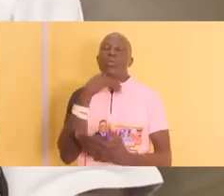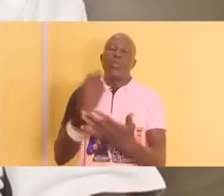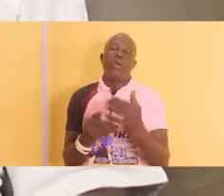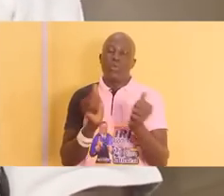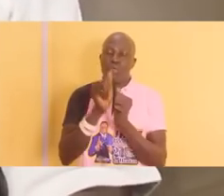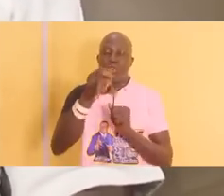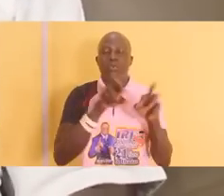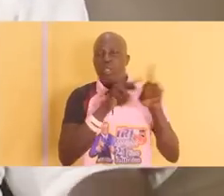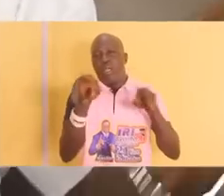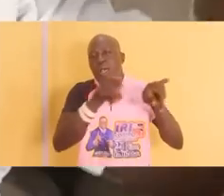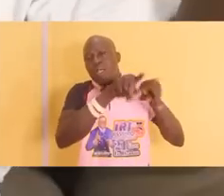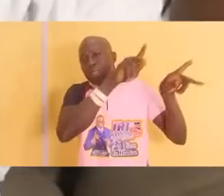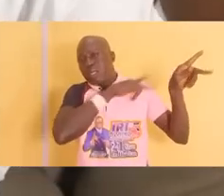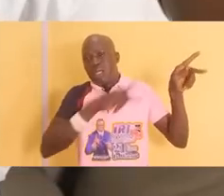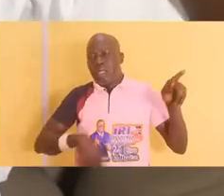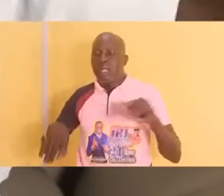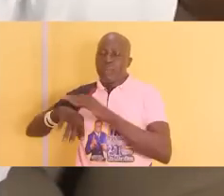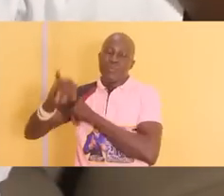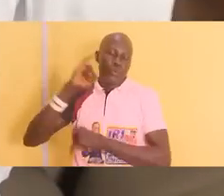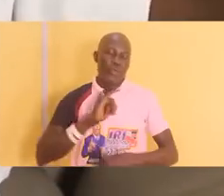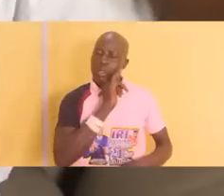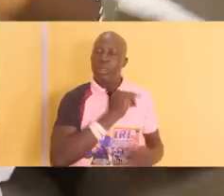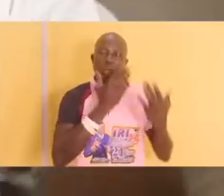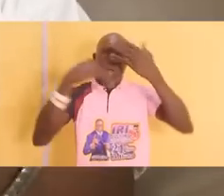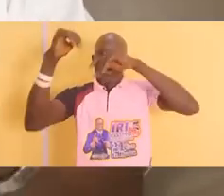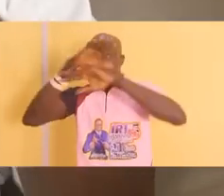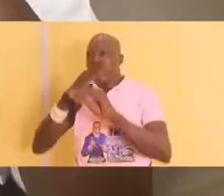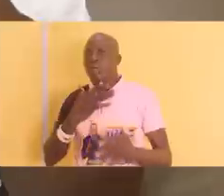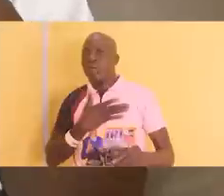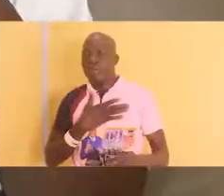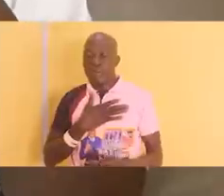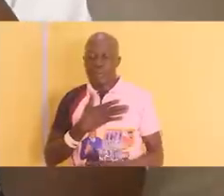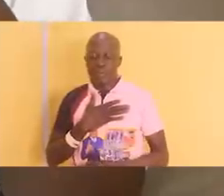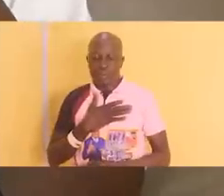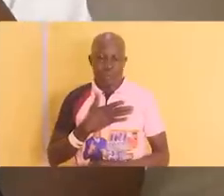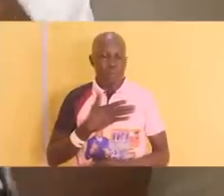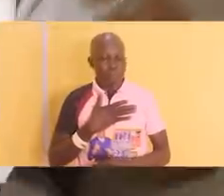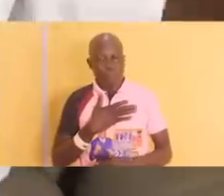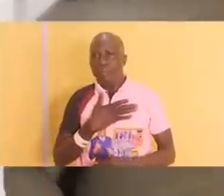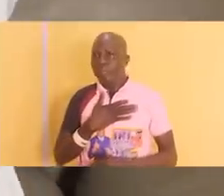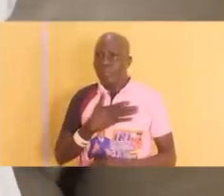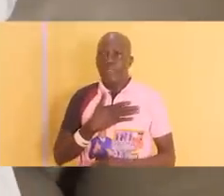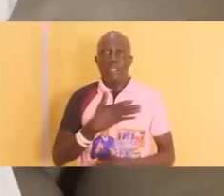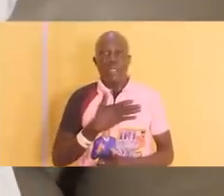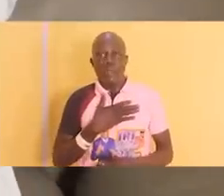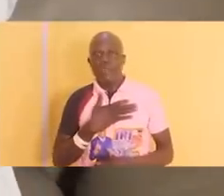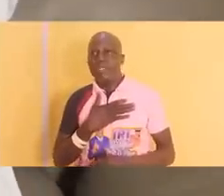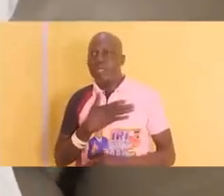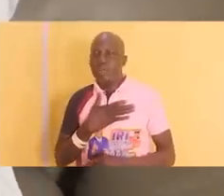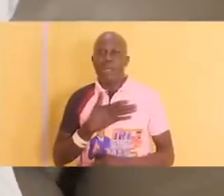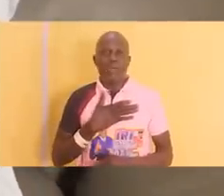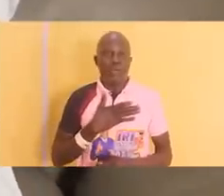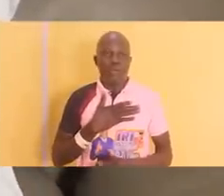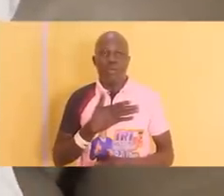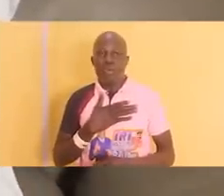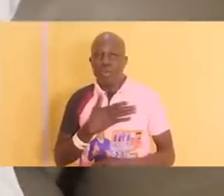ṣùgbọ́n ẹ̀wọ̀ adẹ̀ ṣe bí ọba léde rúṣàlẹ̀ tọrù orin mi nínú mi ilé mi ti